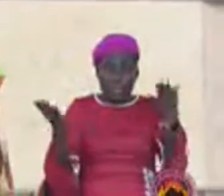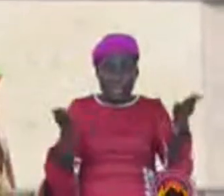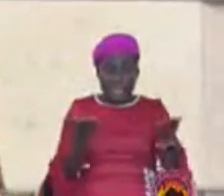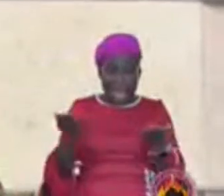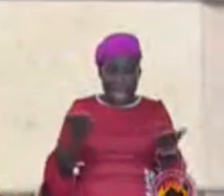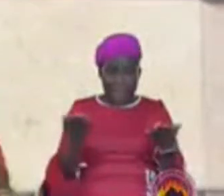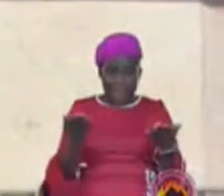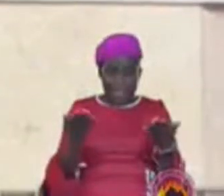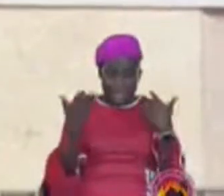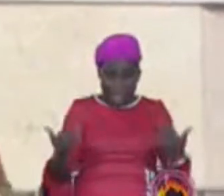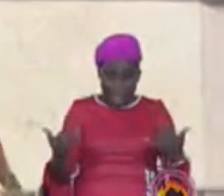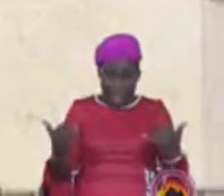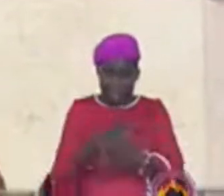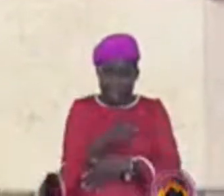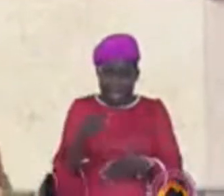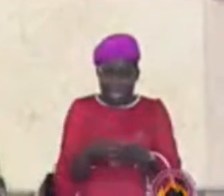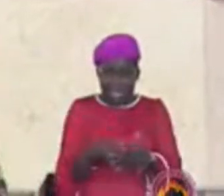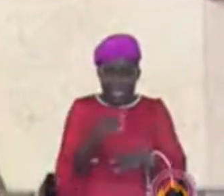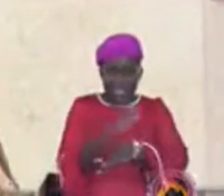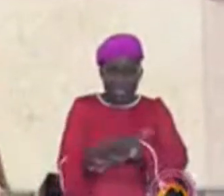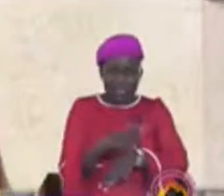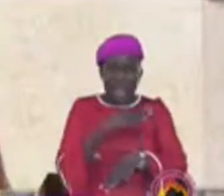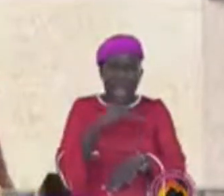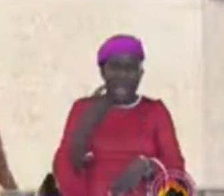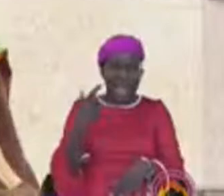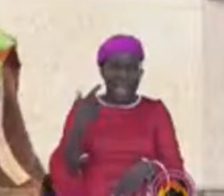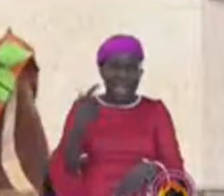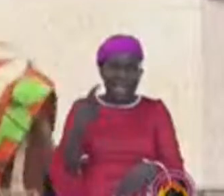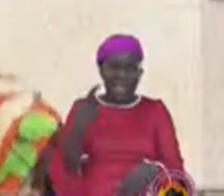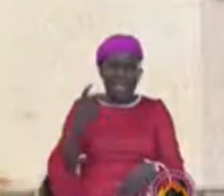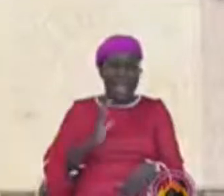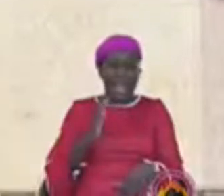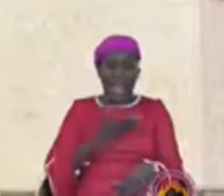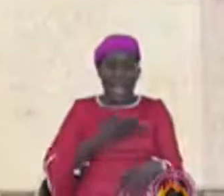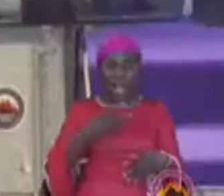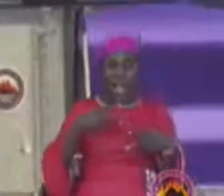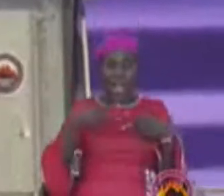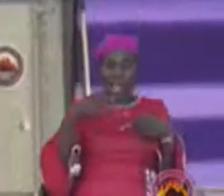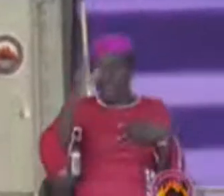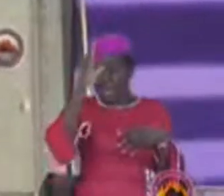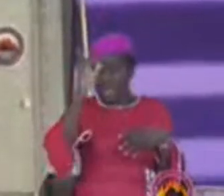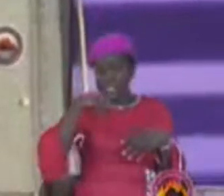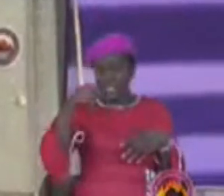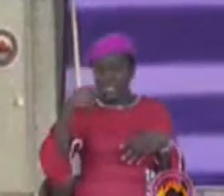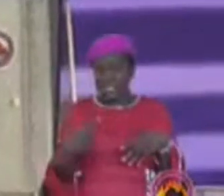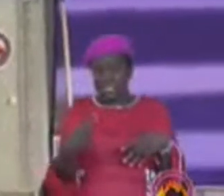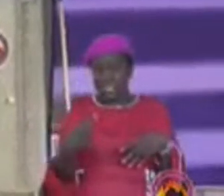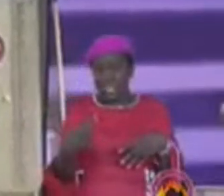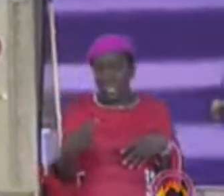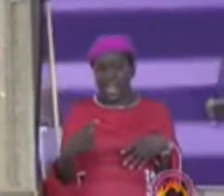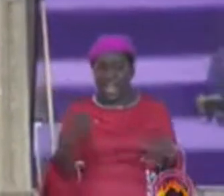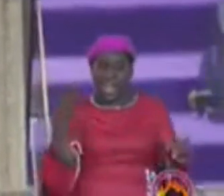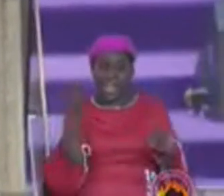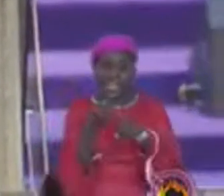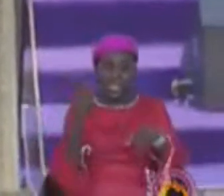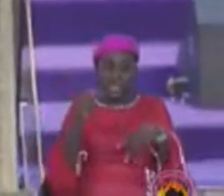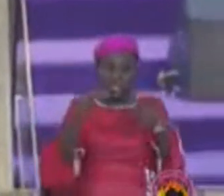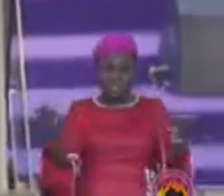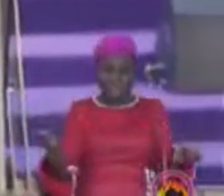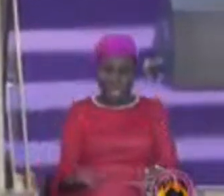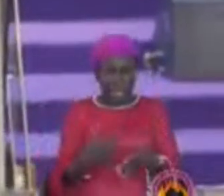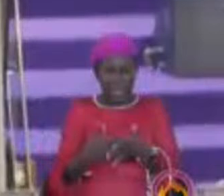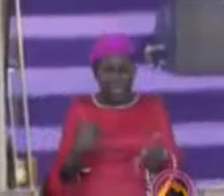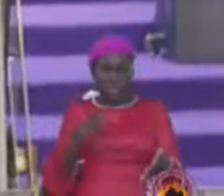saying that we should touch wherever it's paining us and we should smite it 21 times, I noticed I couldn't do like this before. I can't bend, as in I will feel sharp